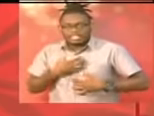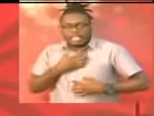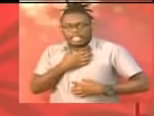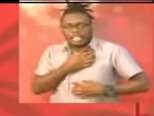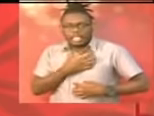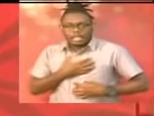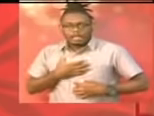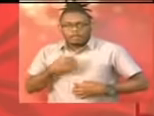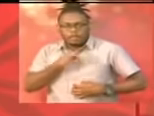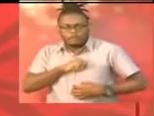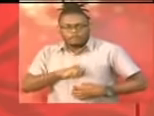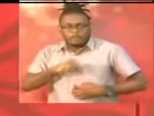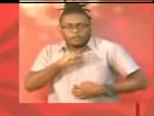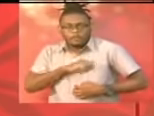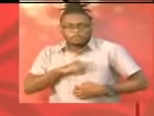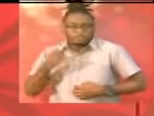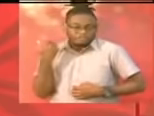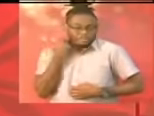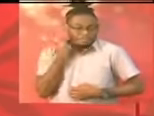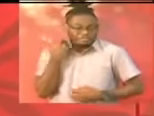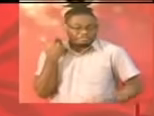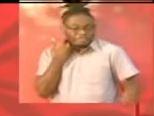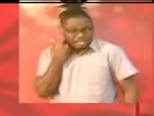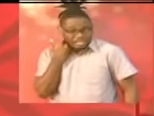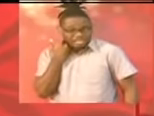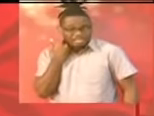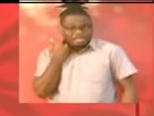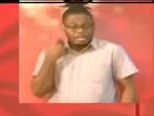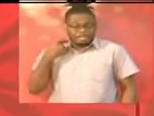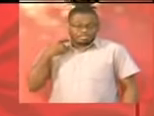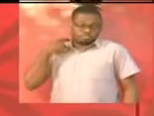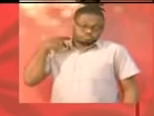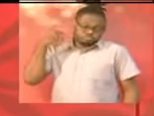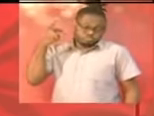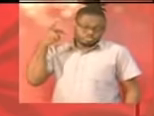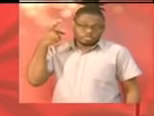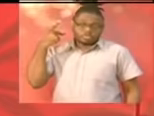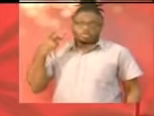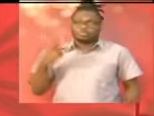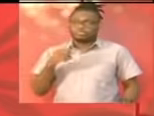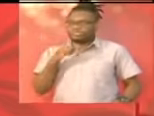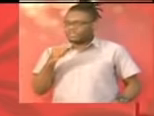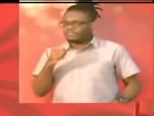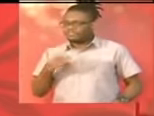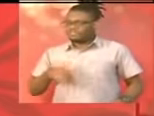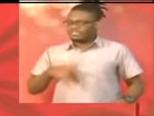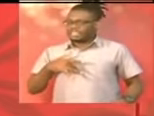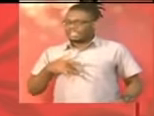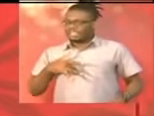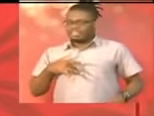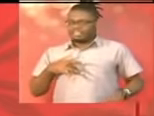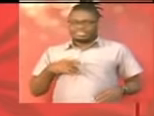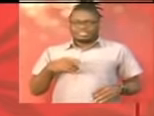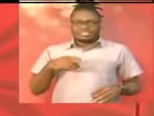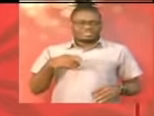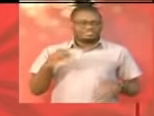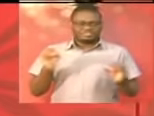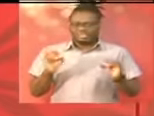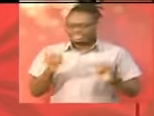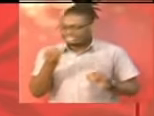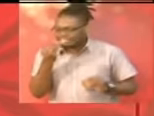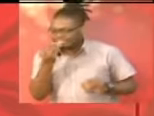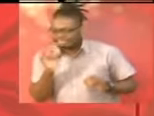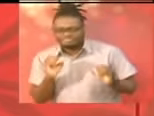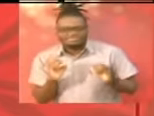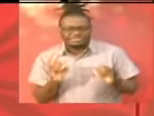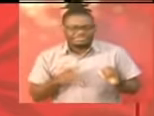temperature, fatigue, loss of appetite, nausea, all relatively mild at the start.